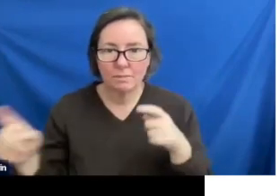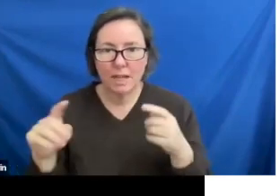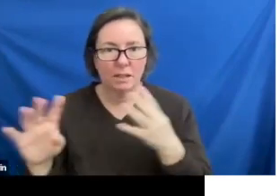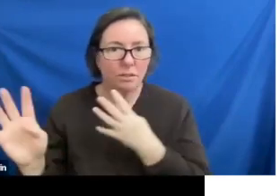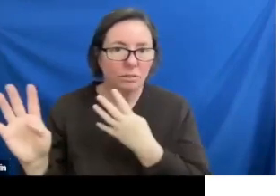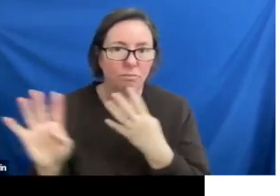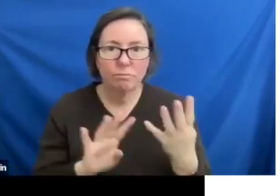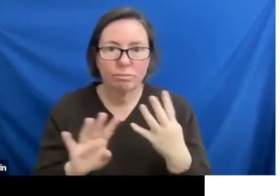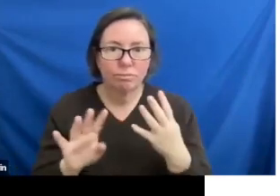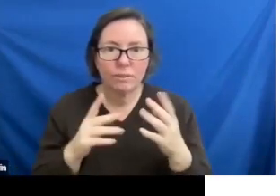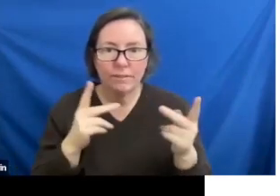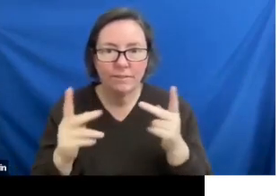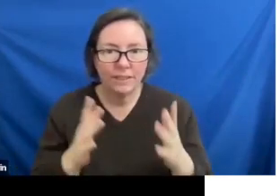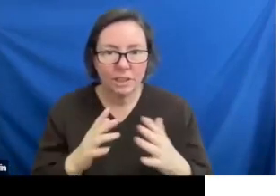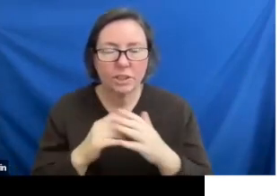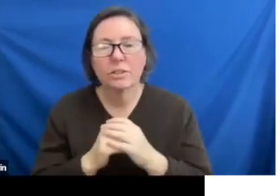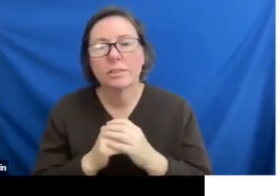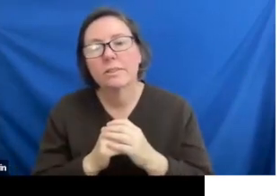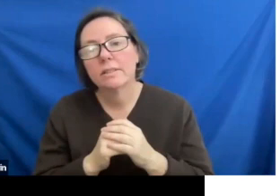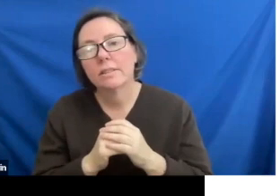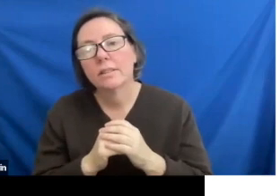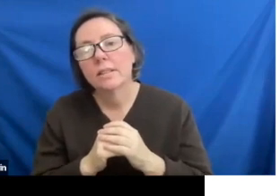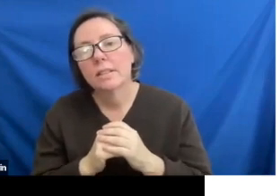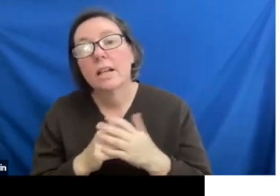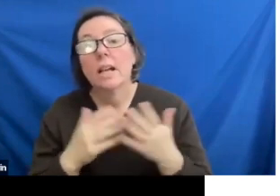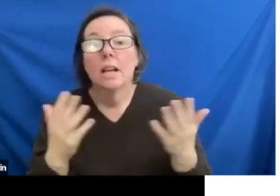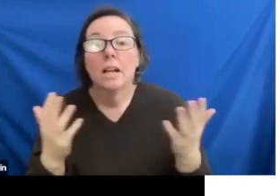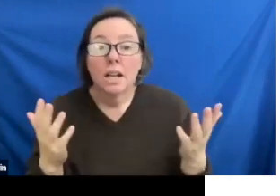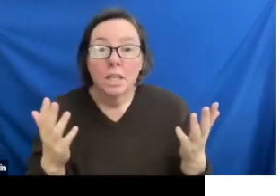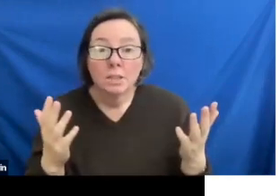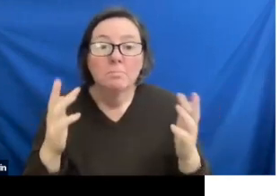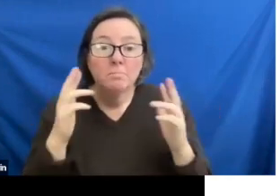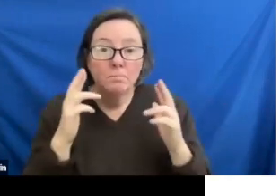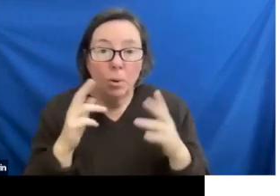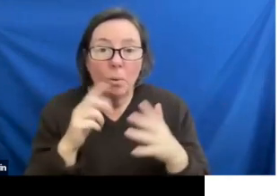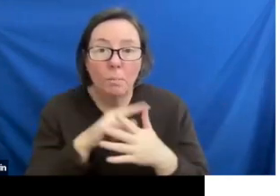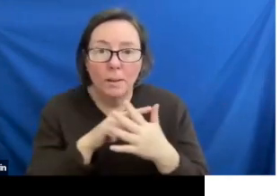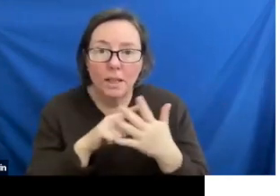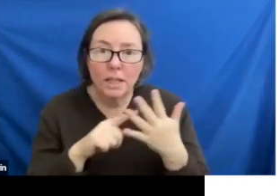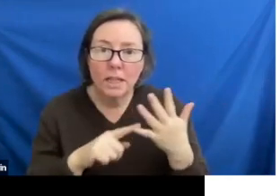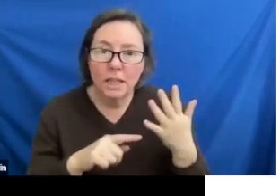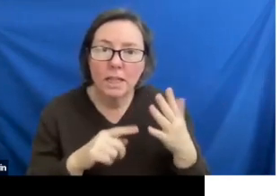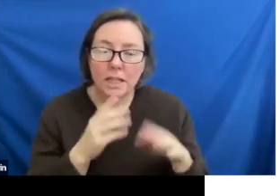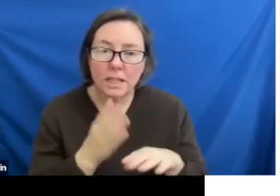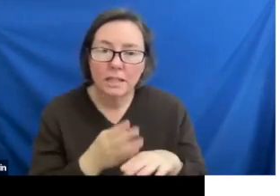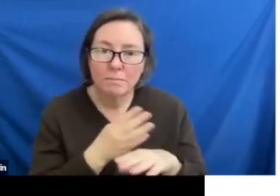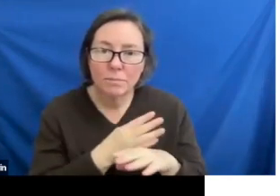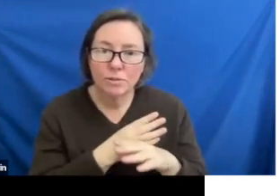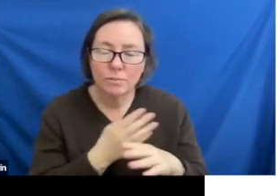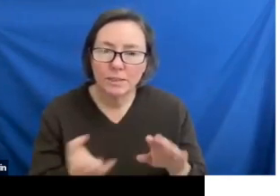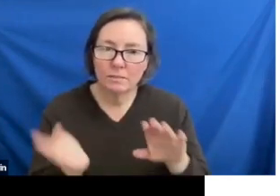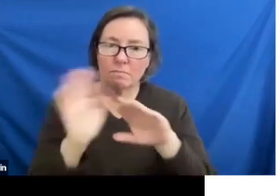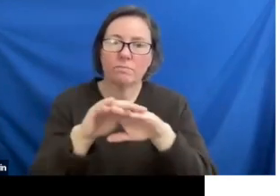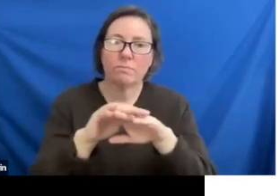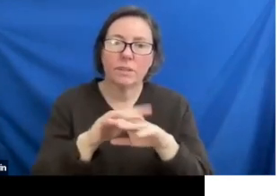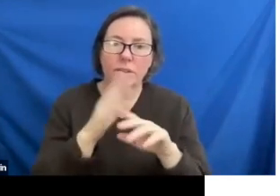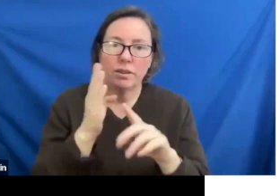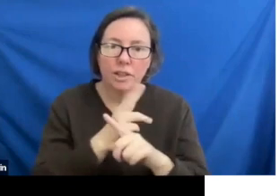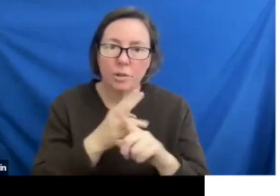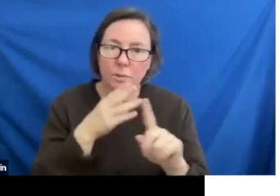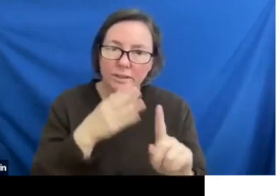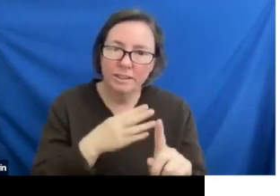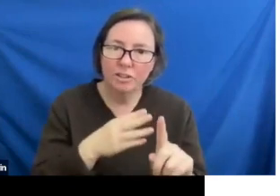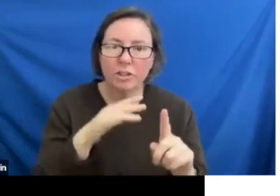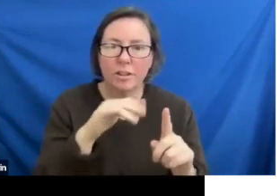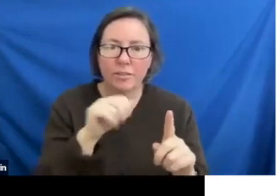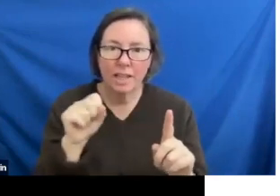space. And ultimately, we're hoping that these improvements boost the usage of the CAS, and we